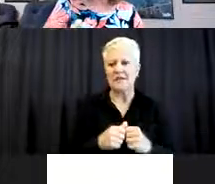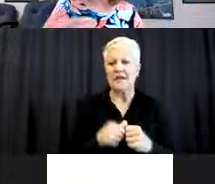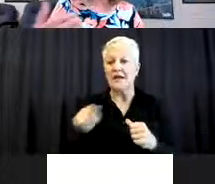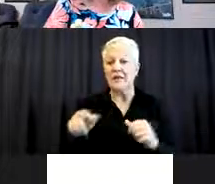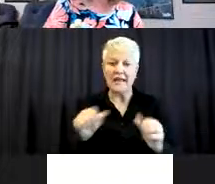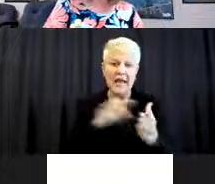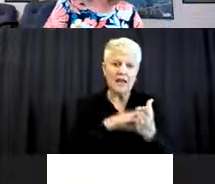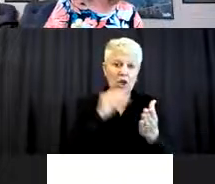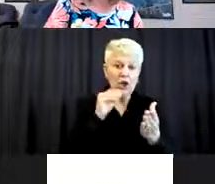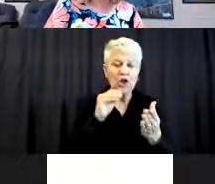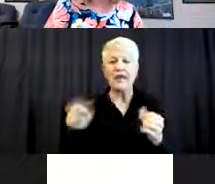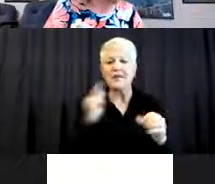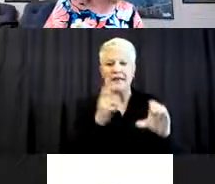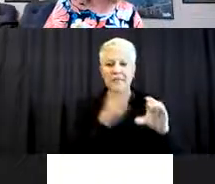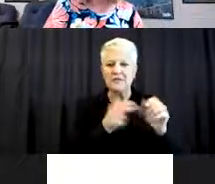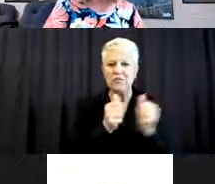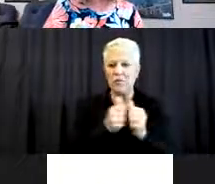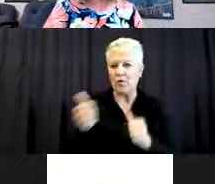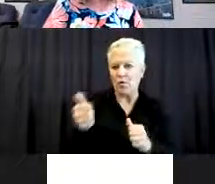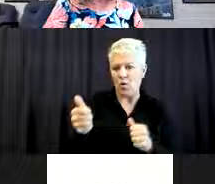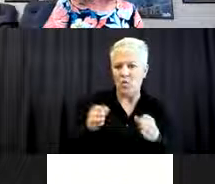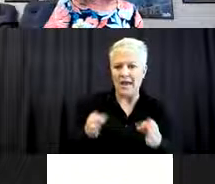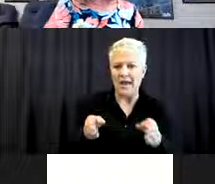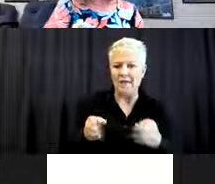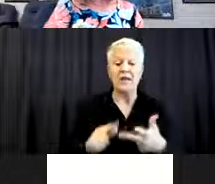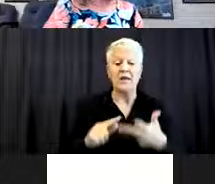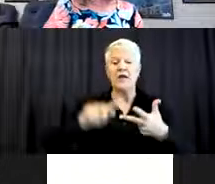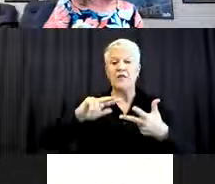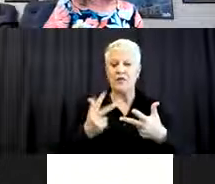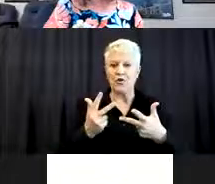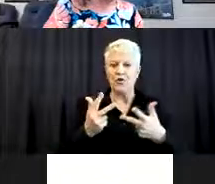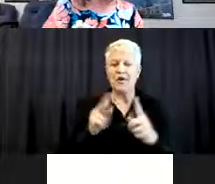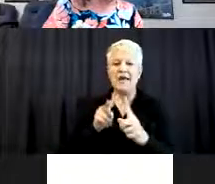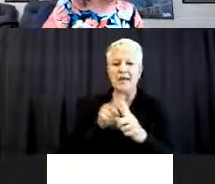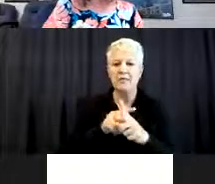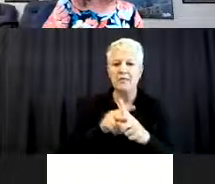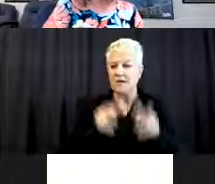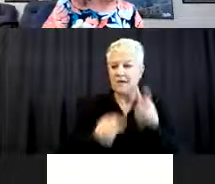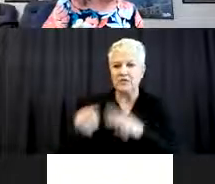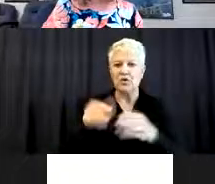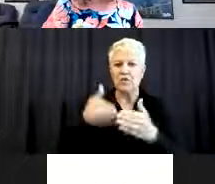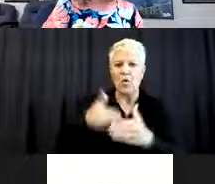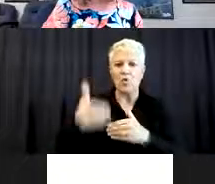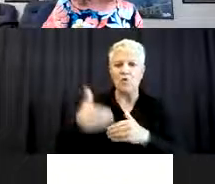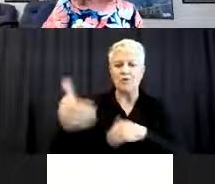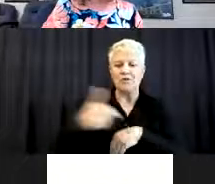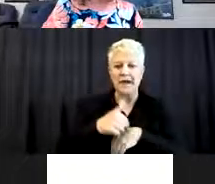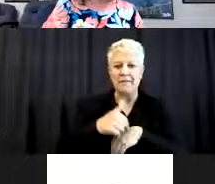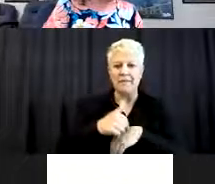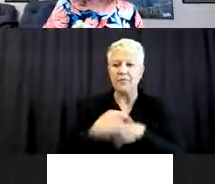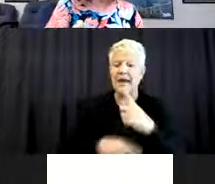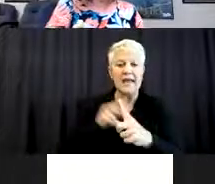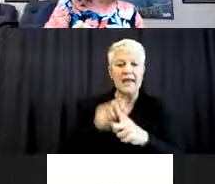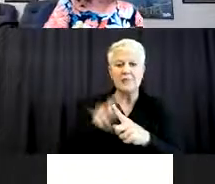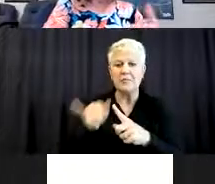learn and to participate in their own way. The third one here is implement and observe over time. Implement the chosen